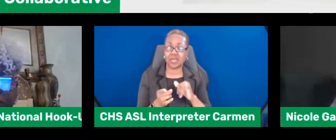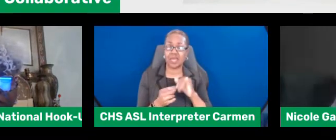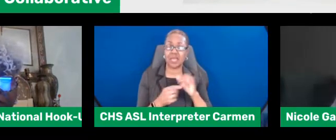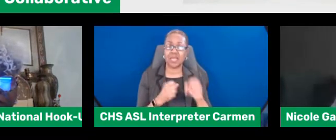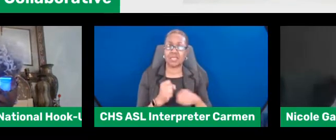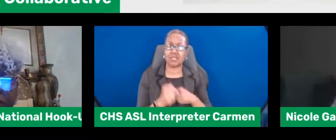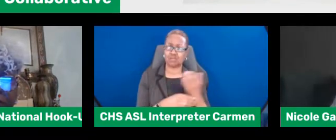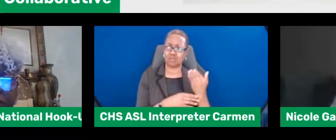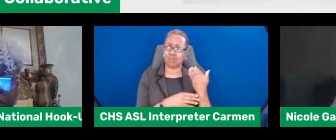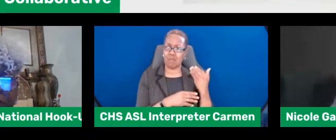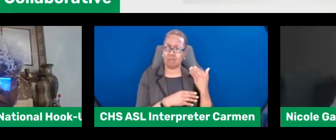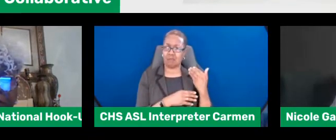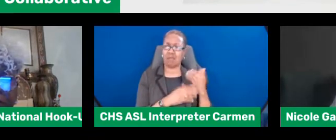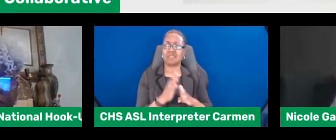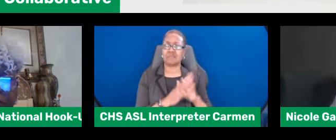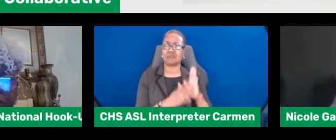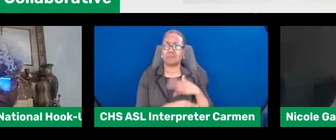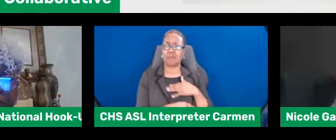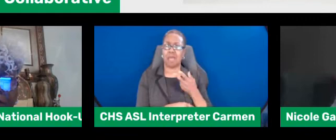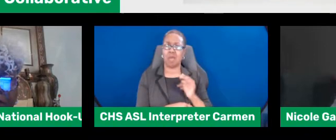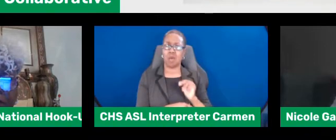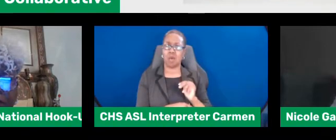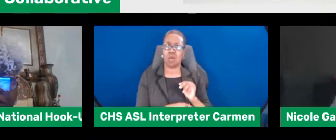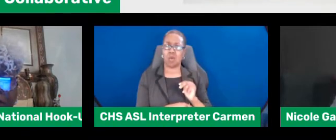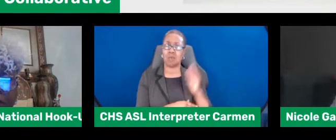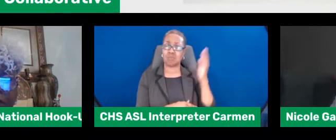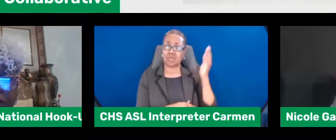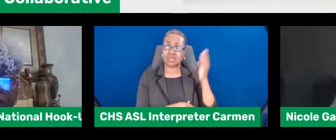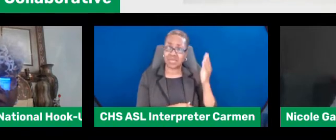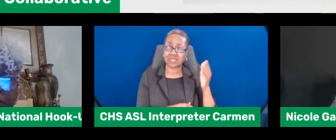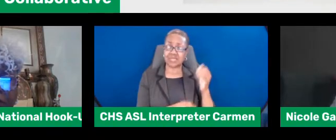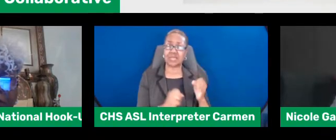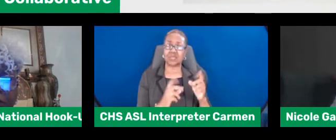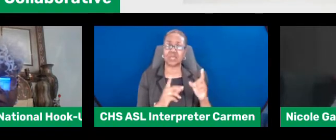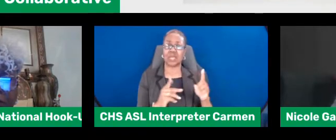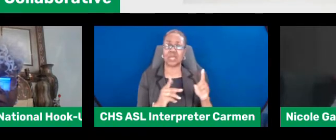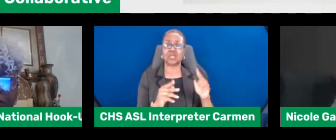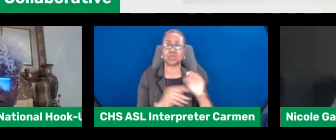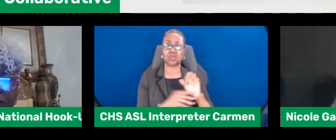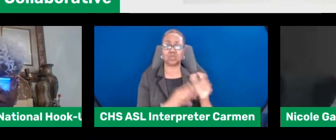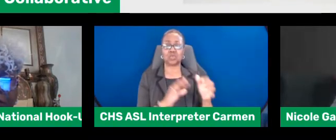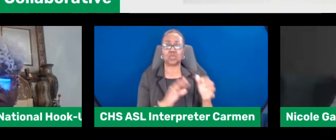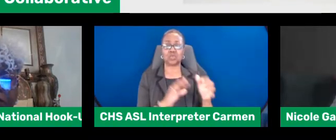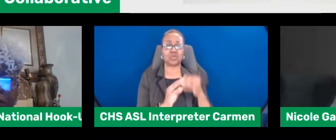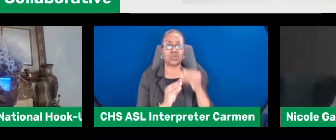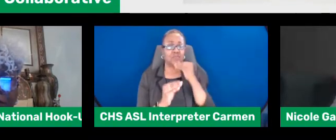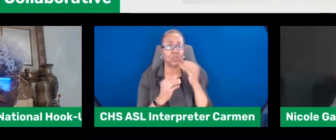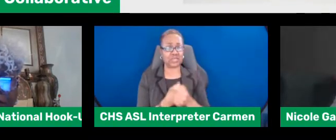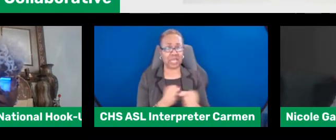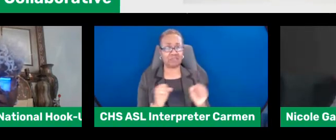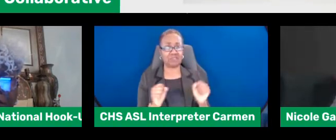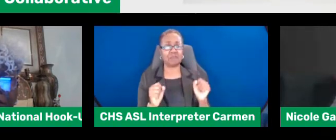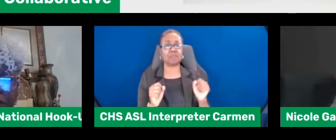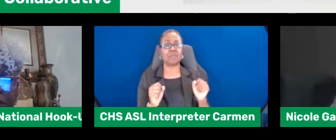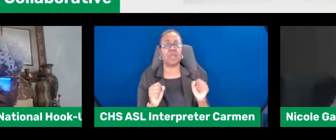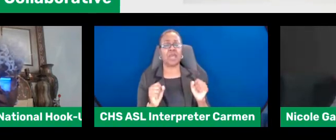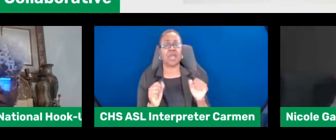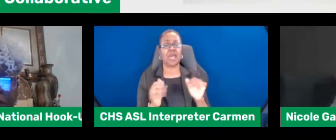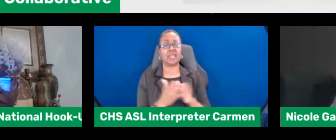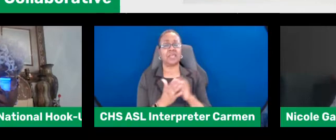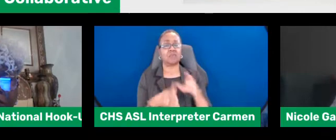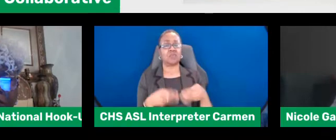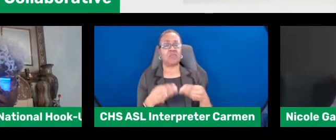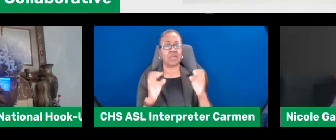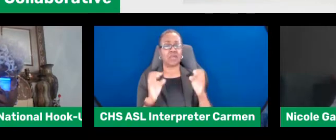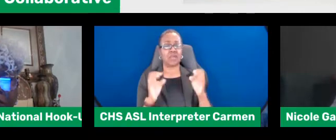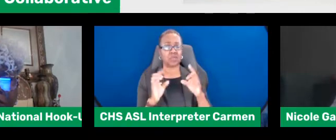prior, developed my own presentation and educational tools related to food safety. And they, of course, provide a lot of